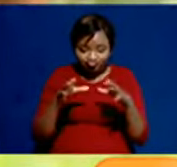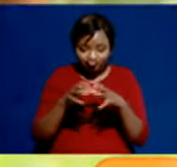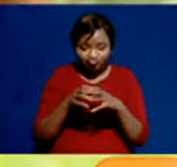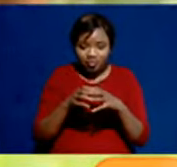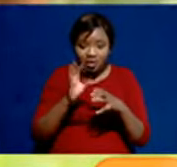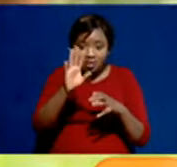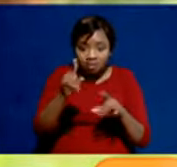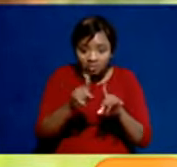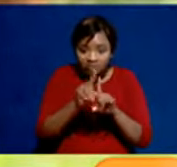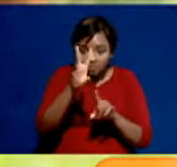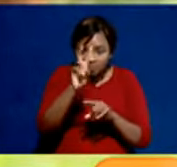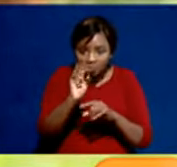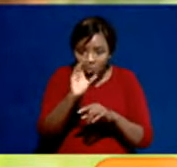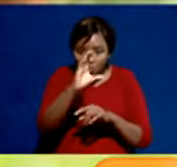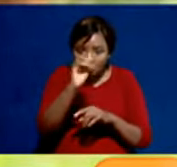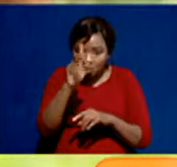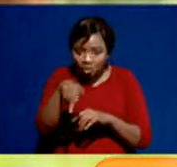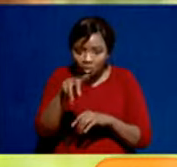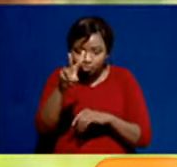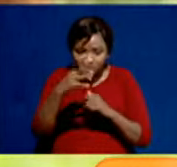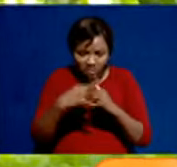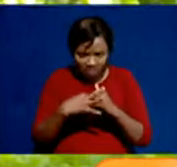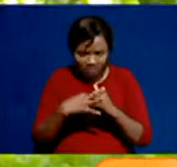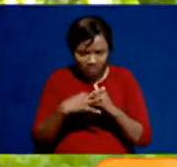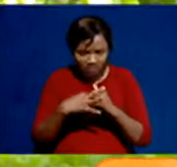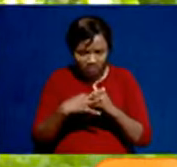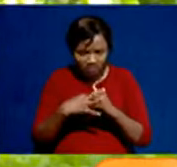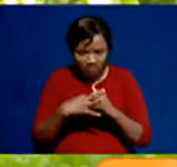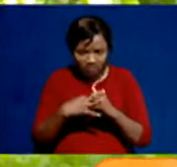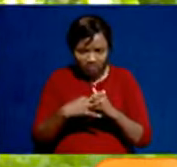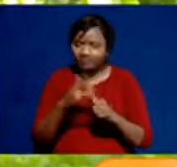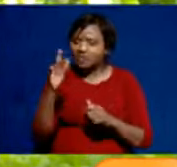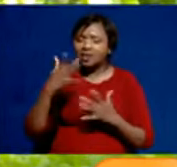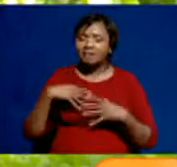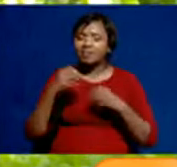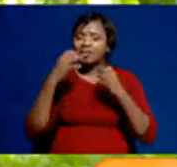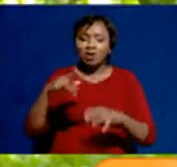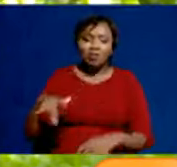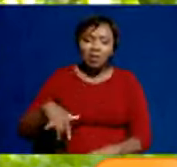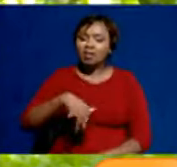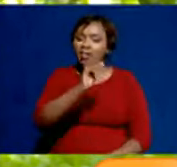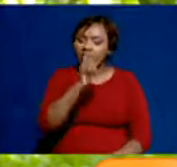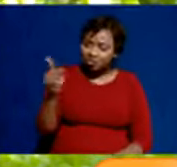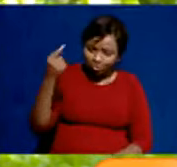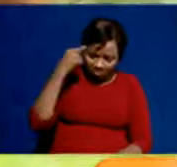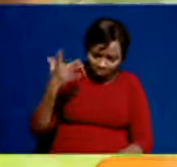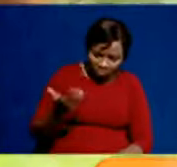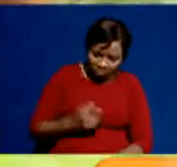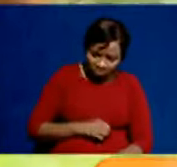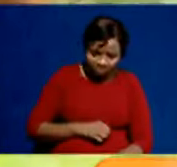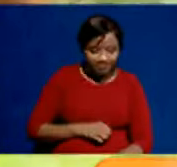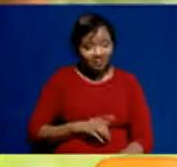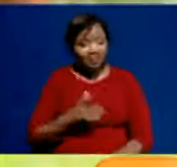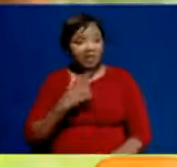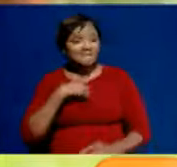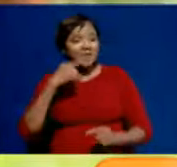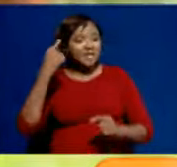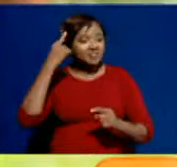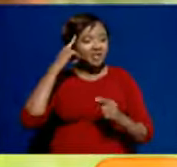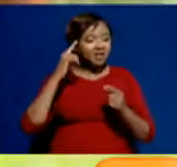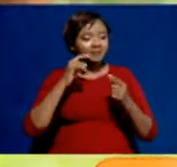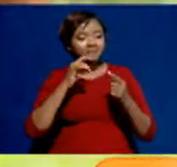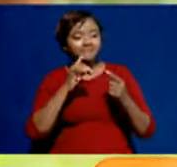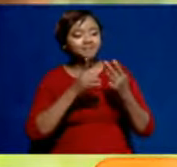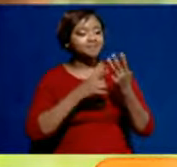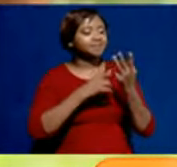COP28? Is that what you call drastically reduced? What's your number? How many went there? On I am told if you are to count the